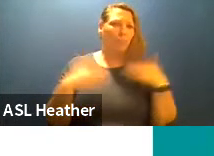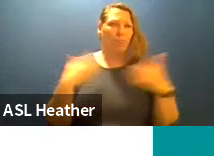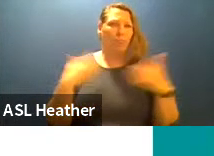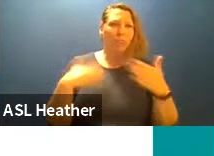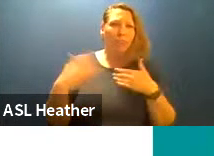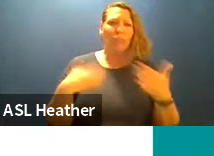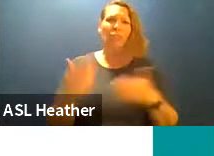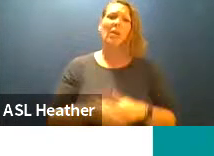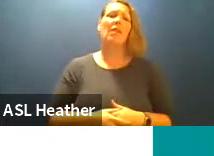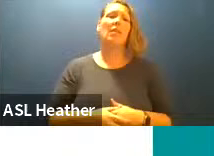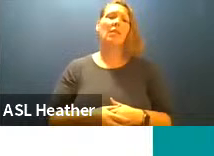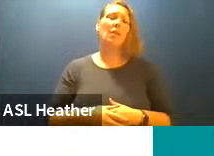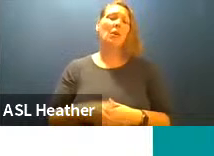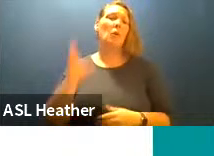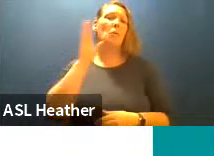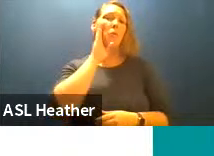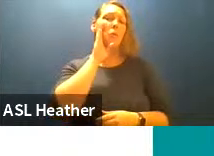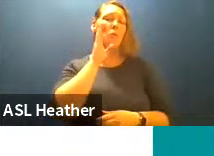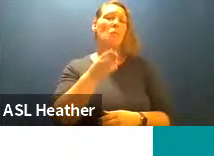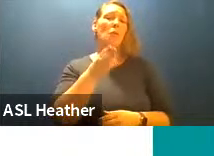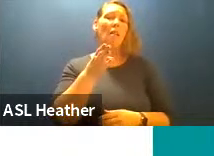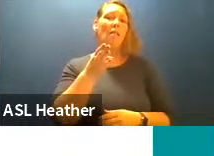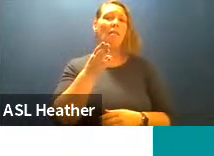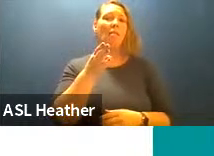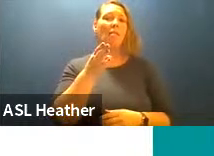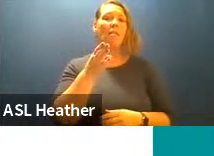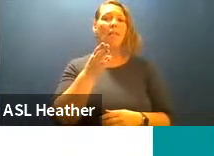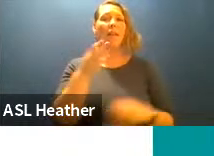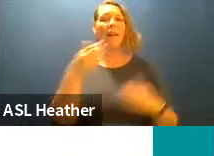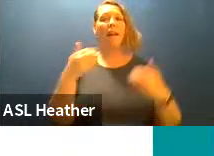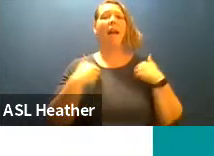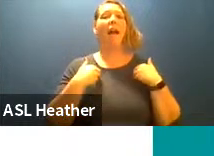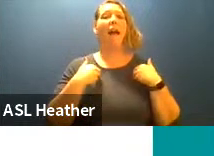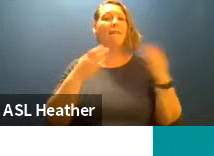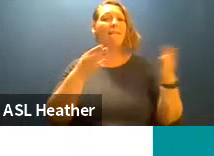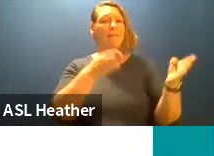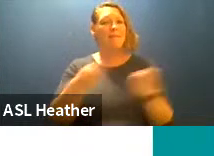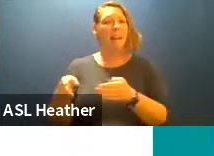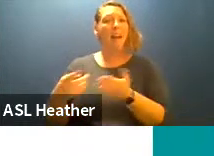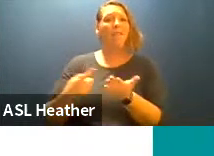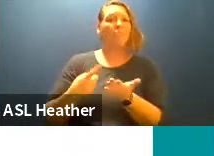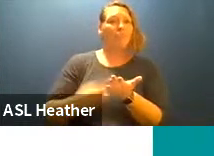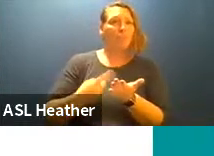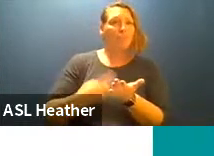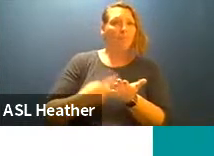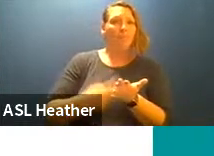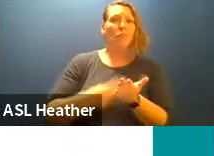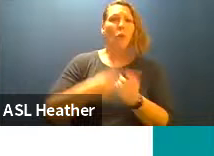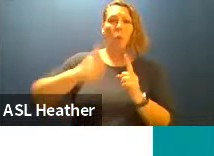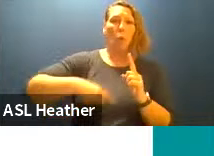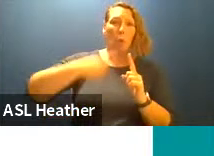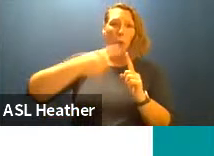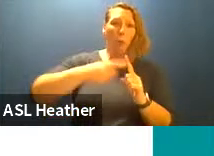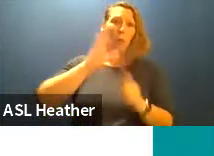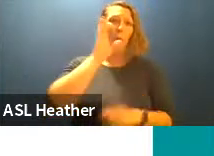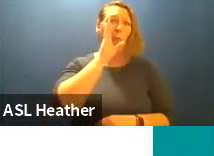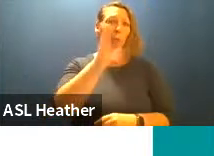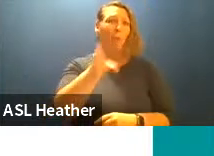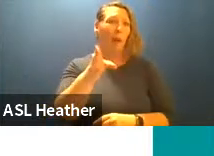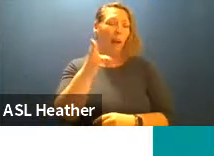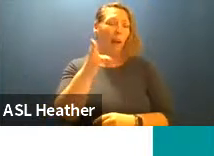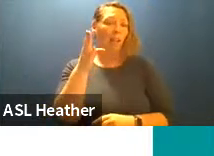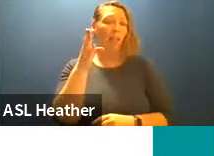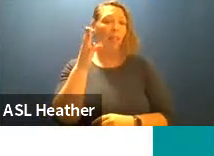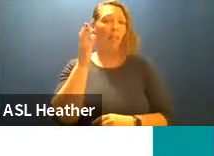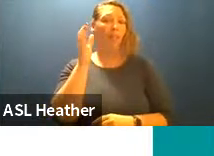So we're going to have a plan that talks about when will the discussion on